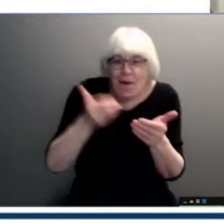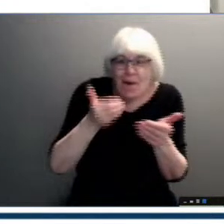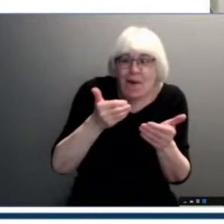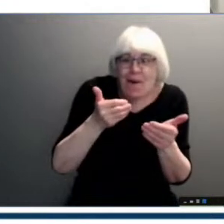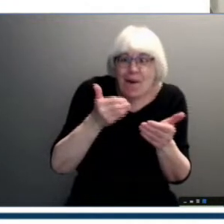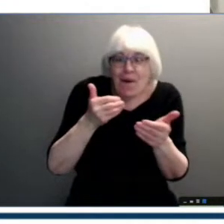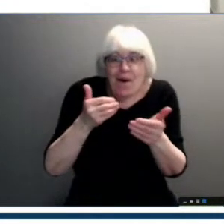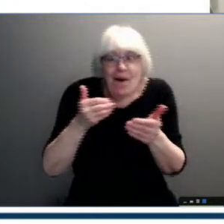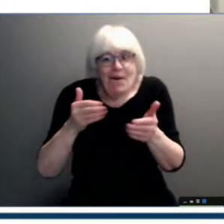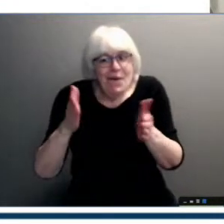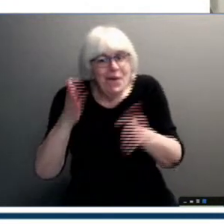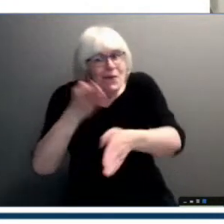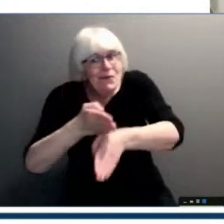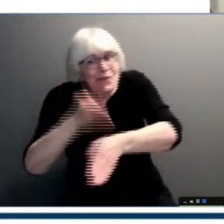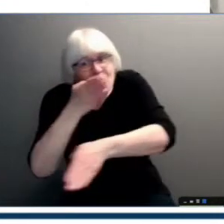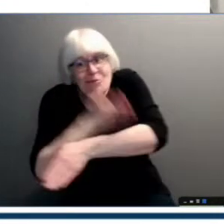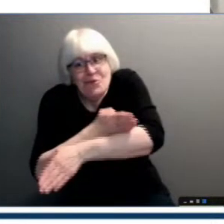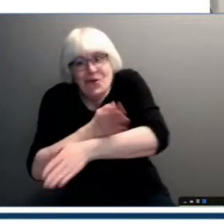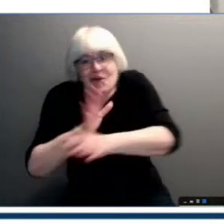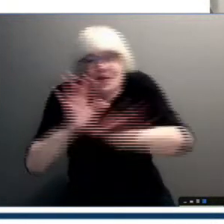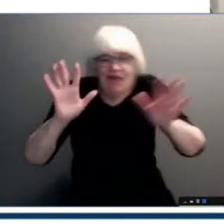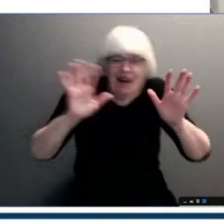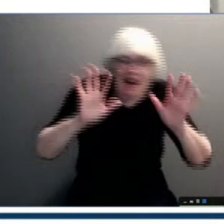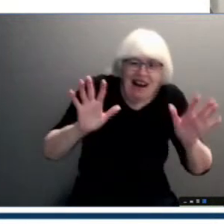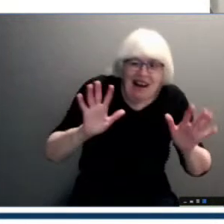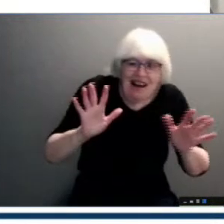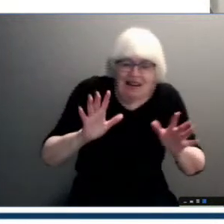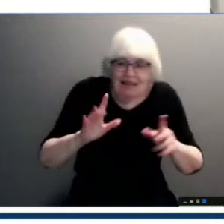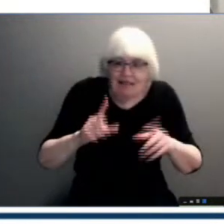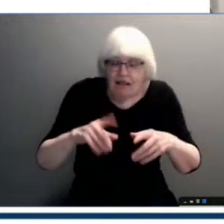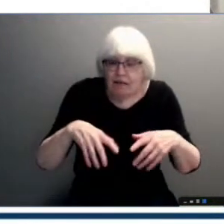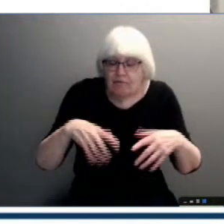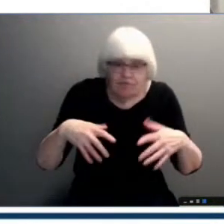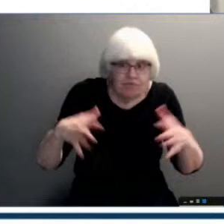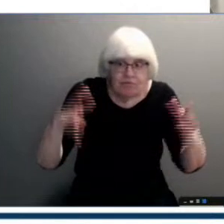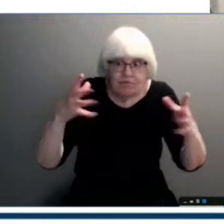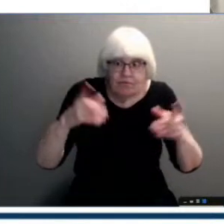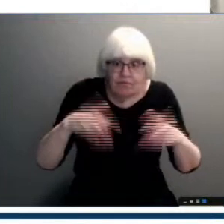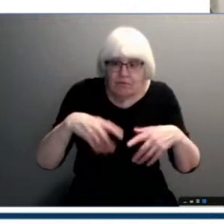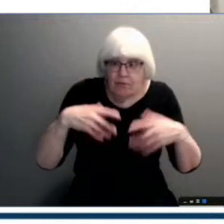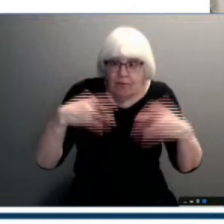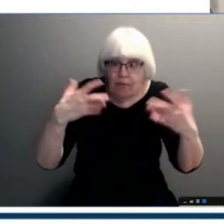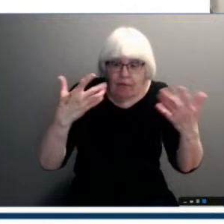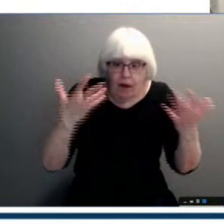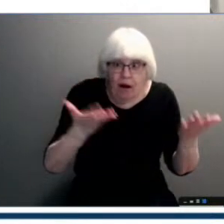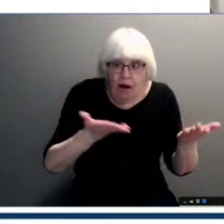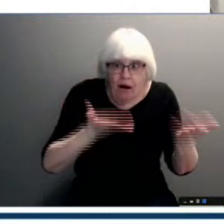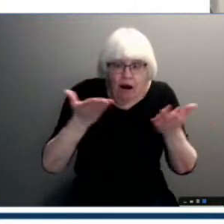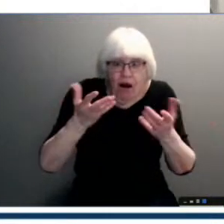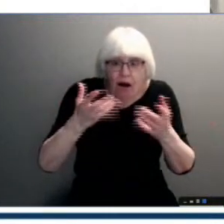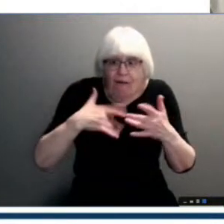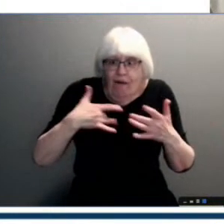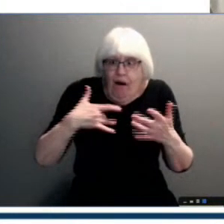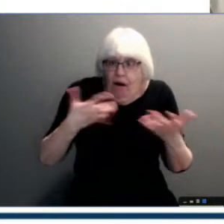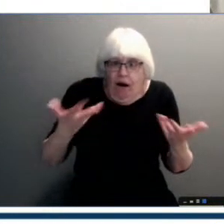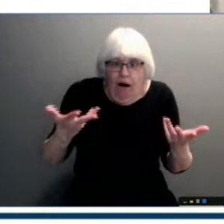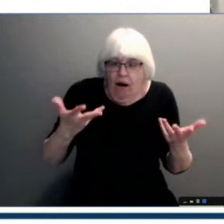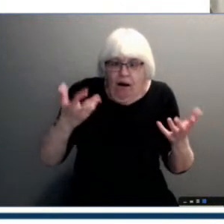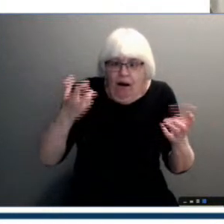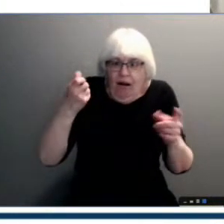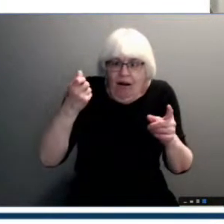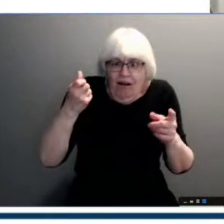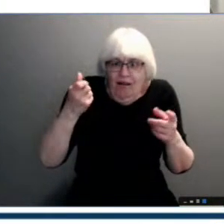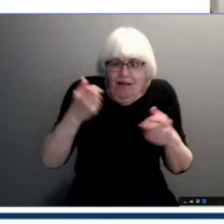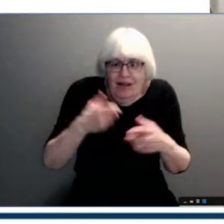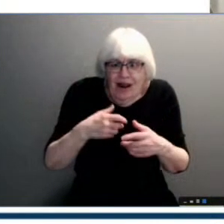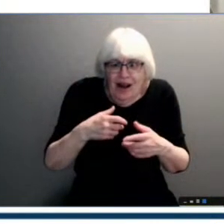days, it seems the light is further away. If Nova Scotians are feeling exhausted, how are each of you and your teams doing